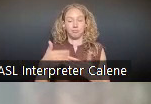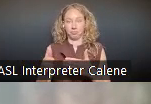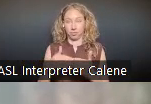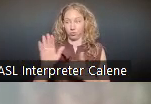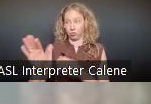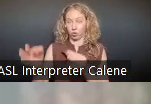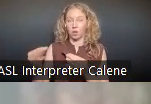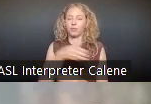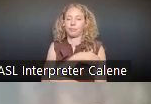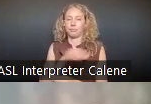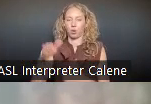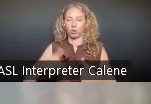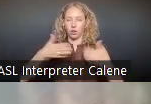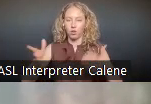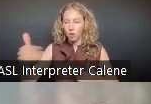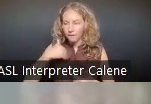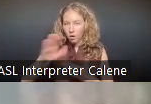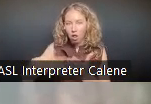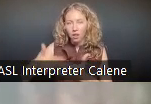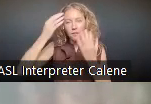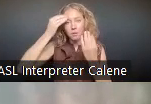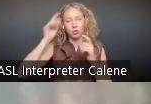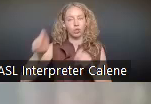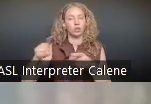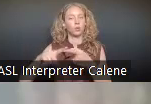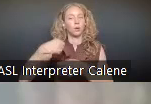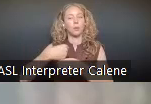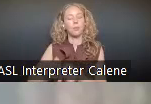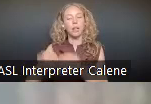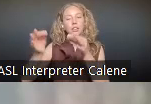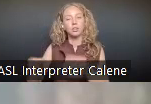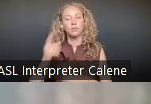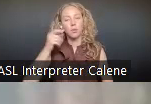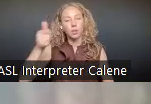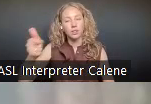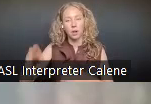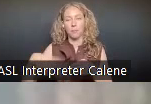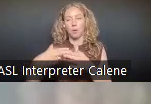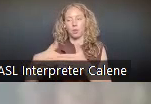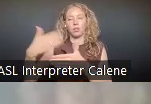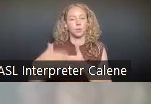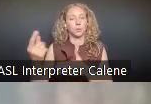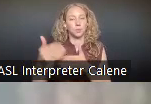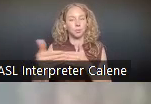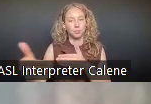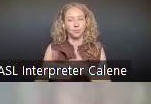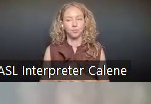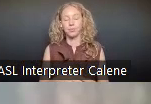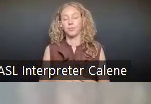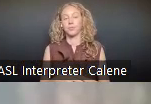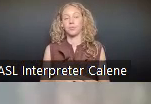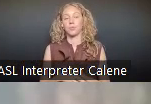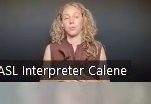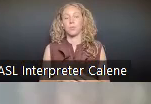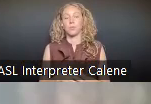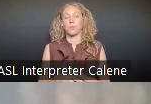so that they have all the information that they need to make the informed decision about what's next for them, right? And so